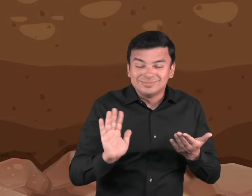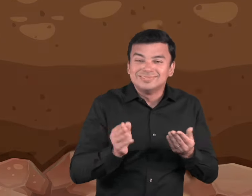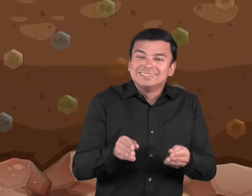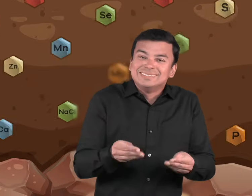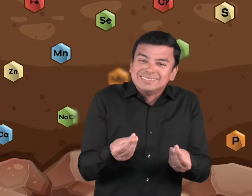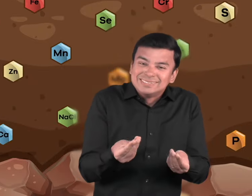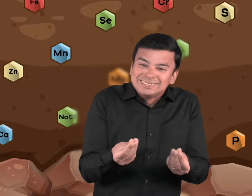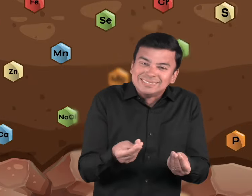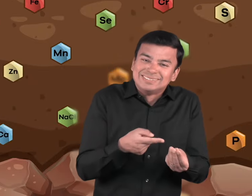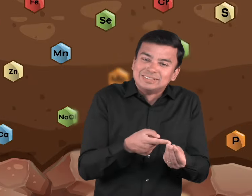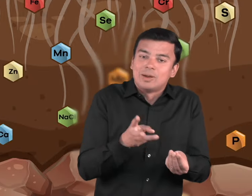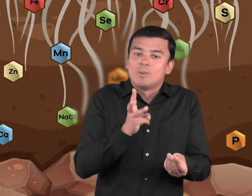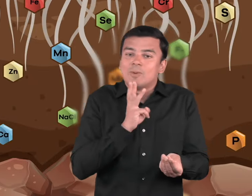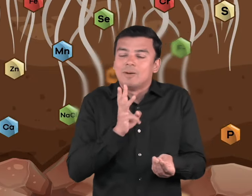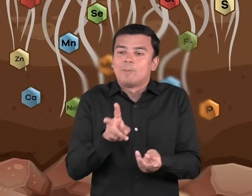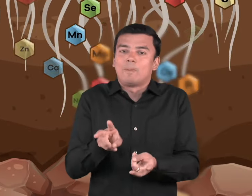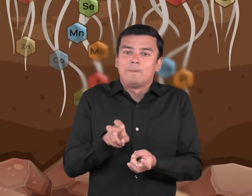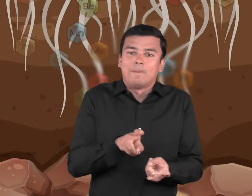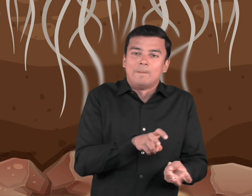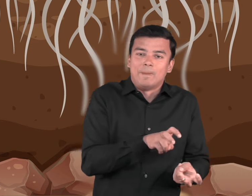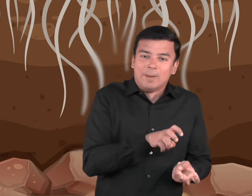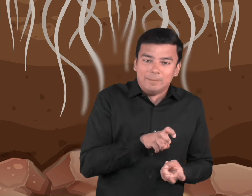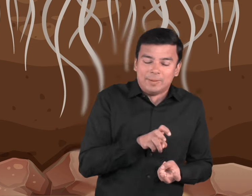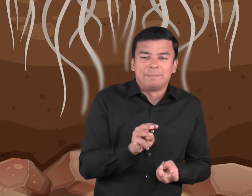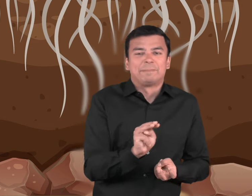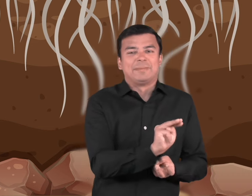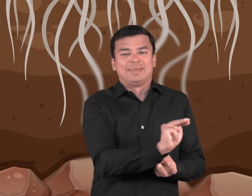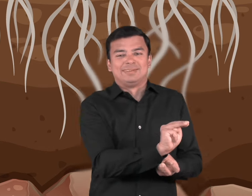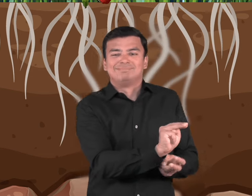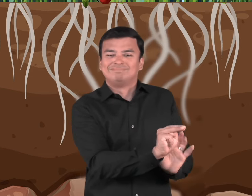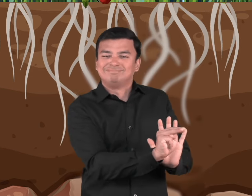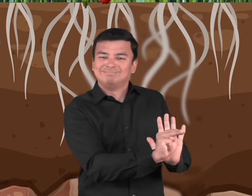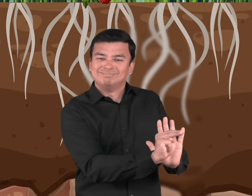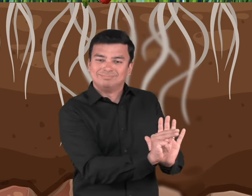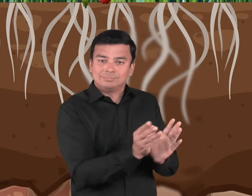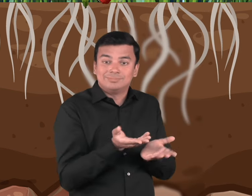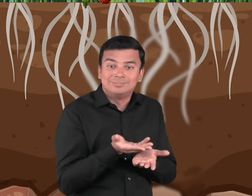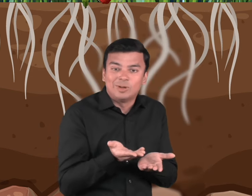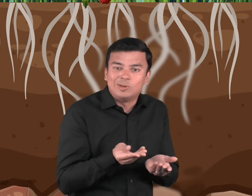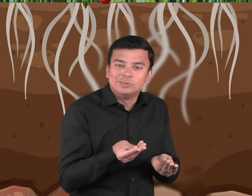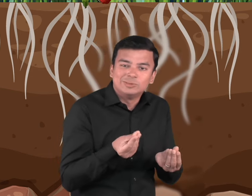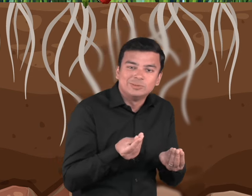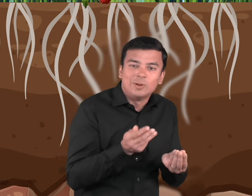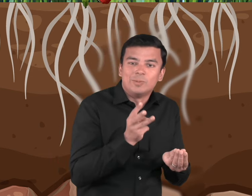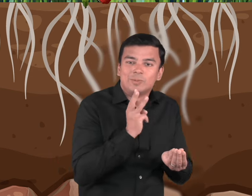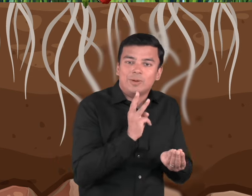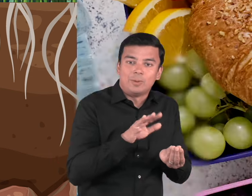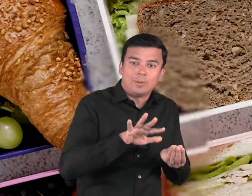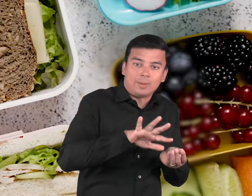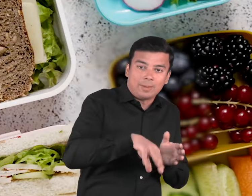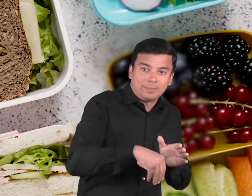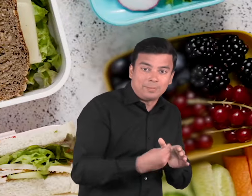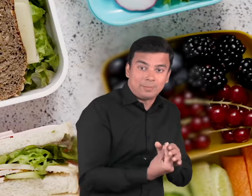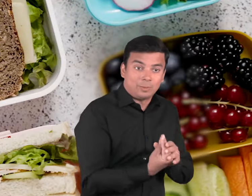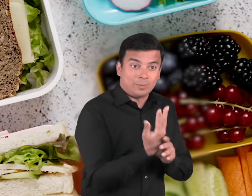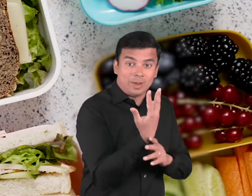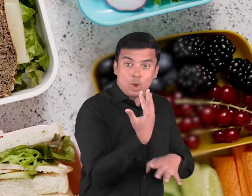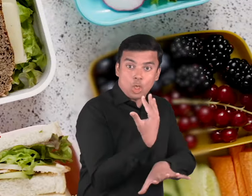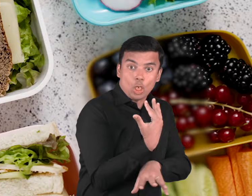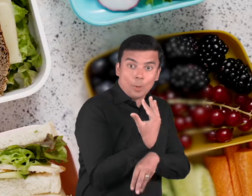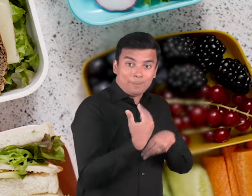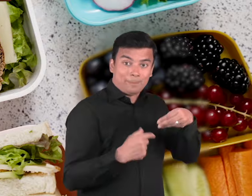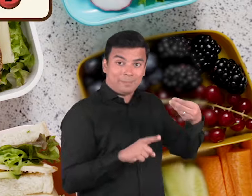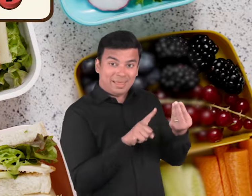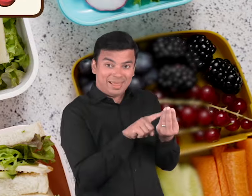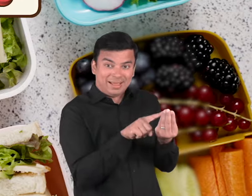soil and from water are absorbed by plants and then eaten by animals most of the